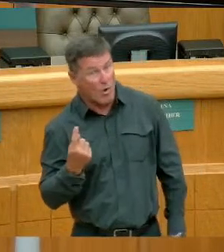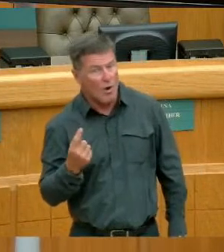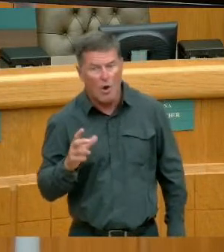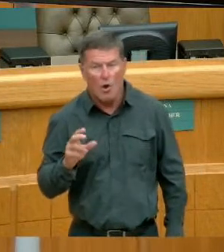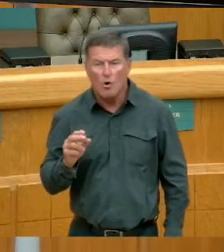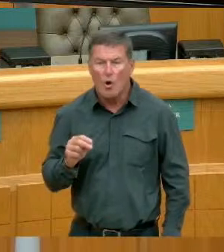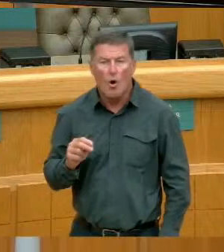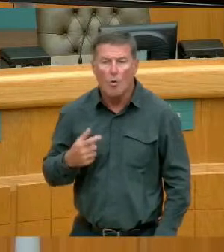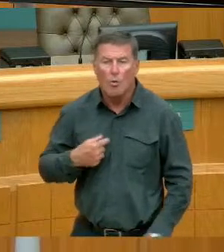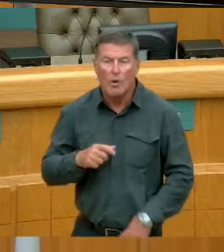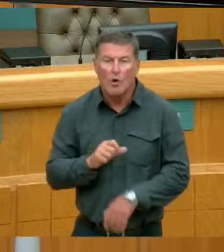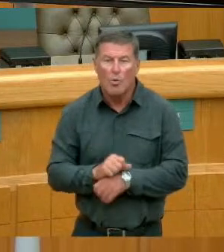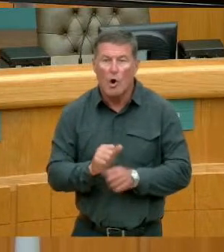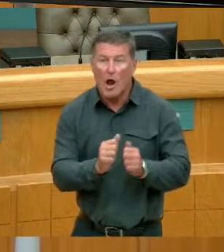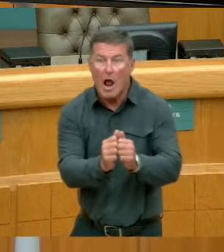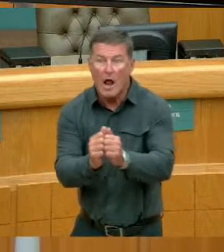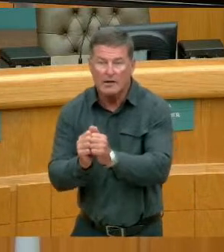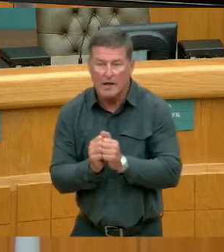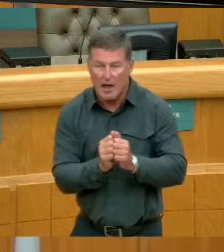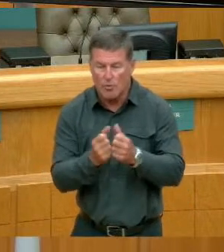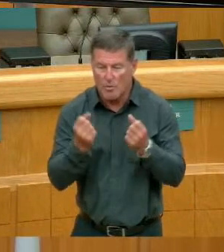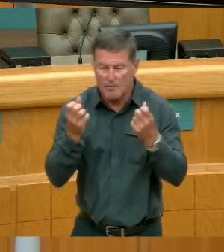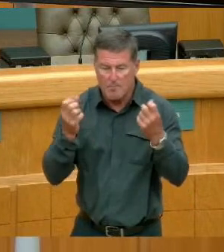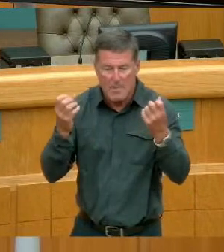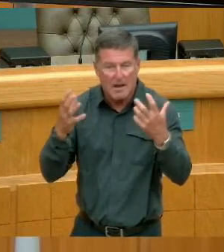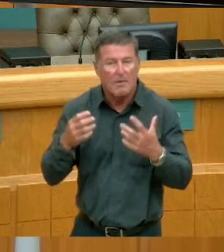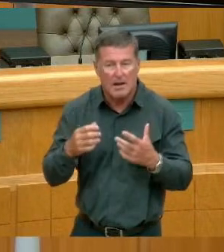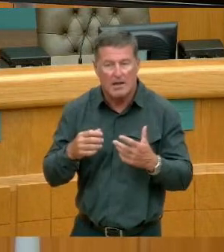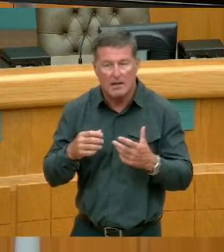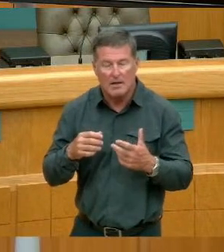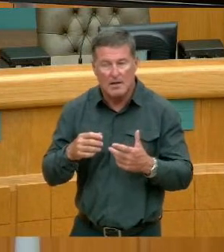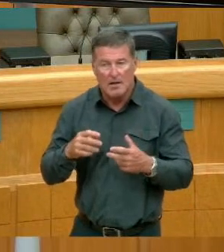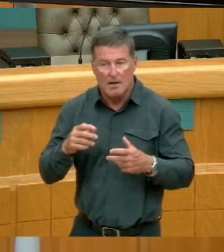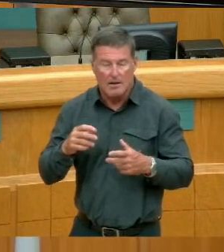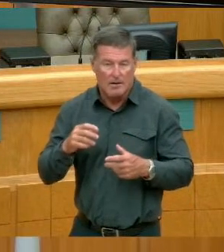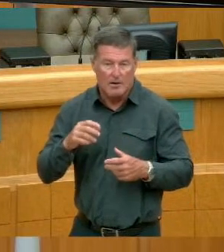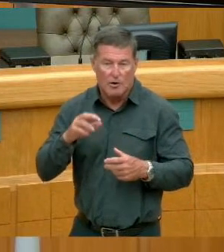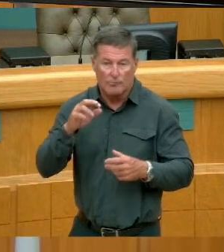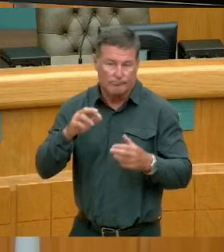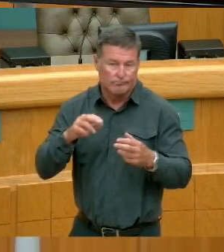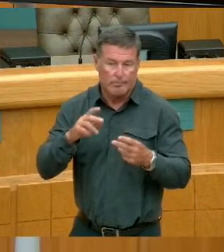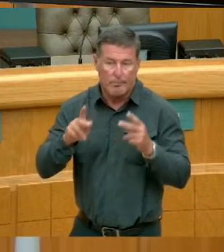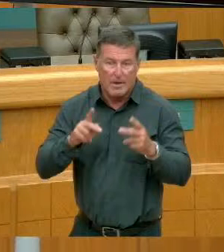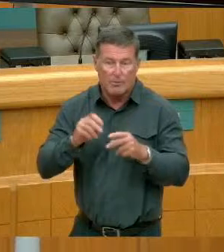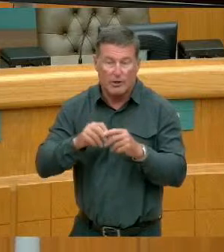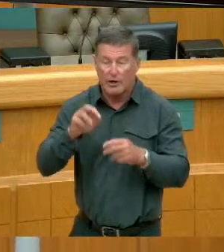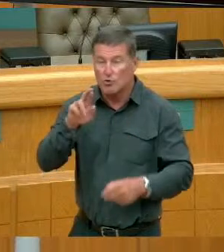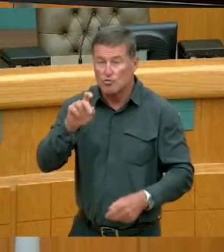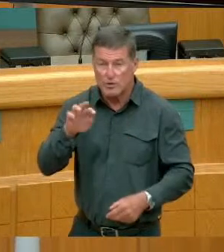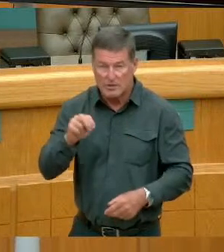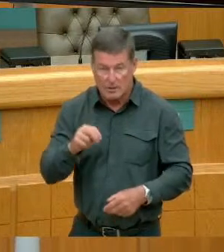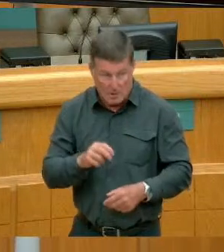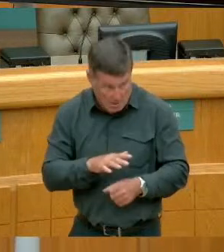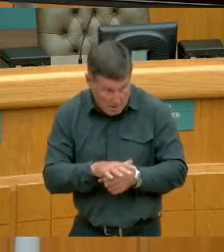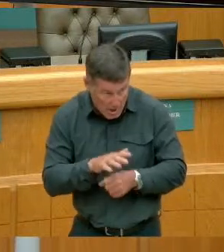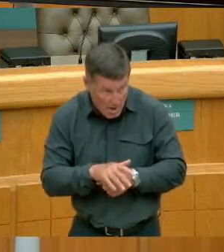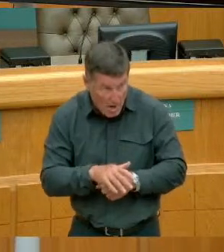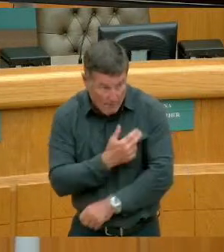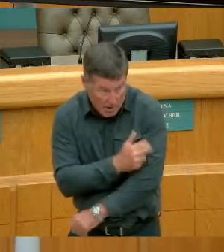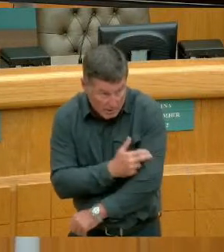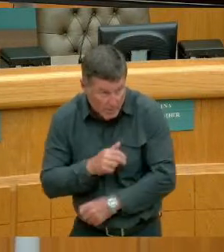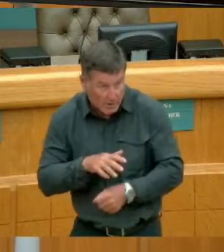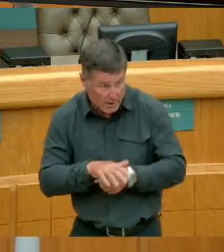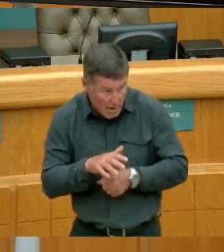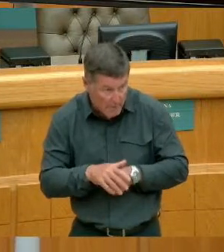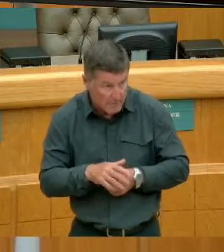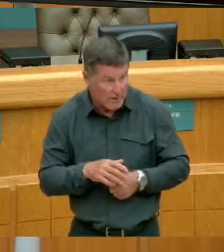region to make sure we have appropriate medical supplies and beds and staff to help patients that